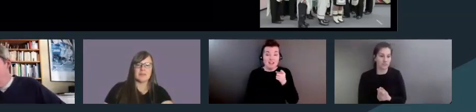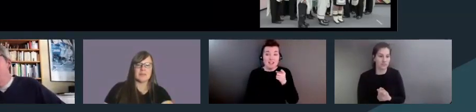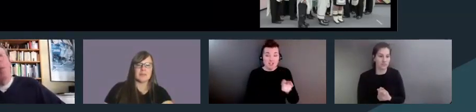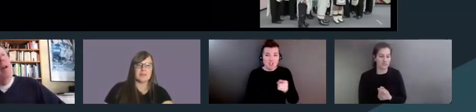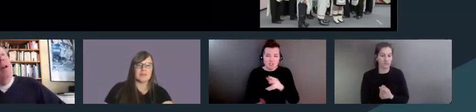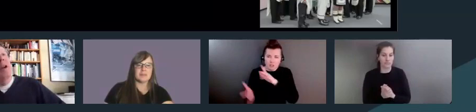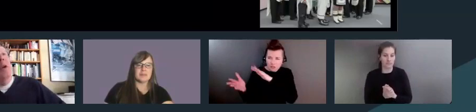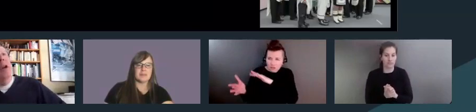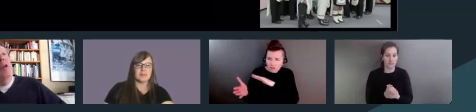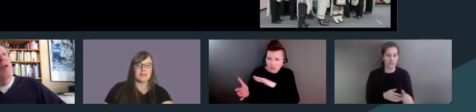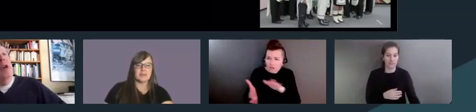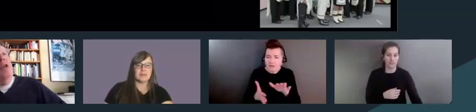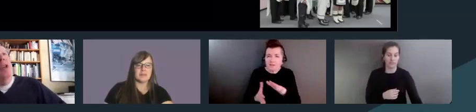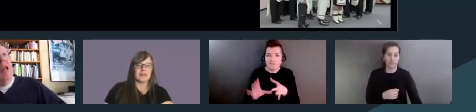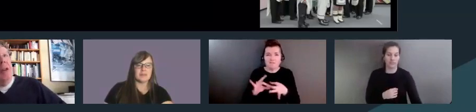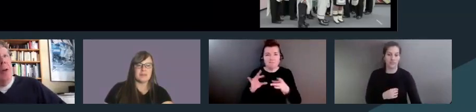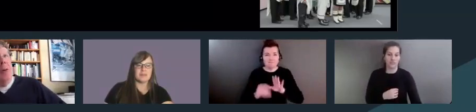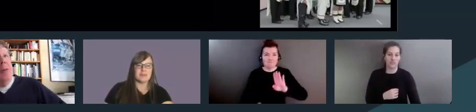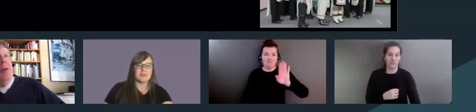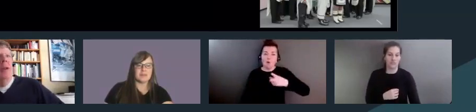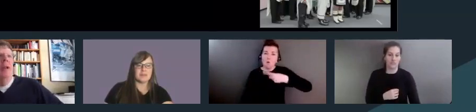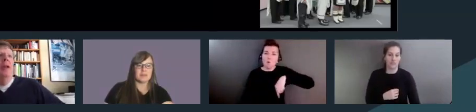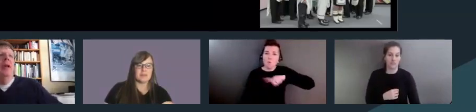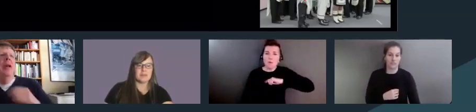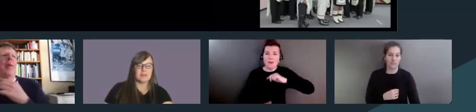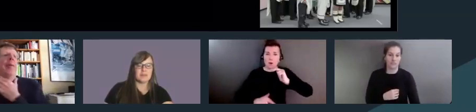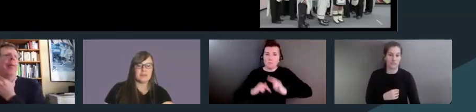was, "We are building a critical voice together."